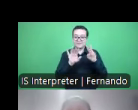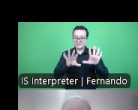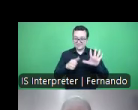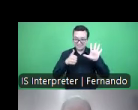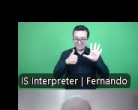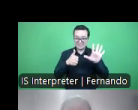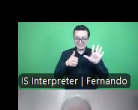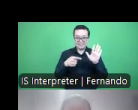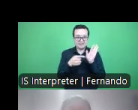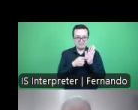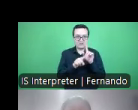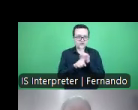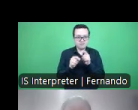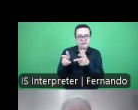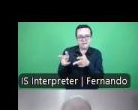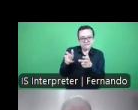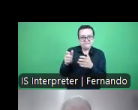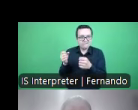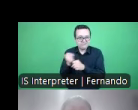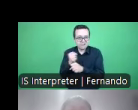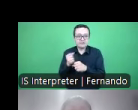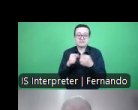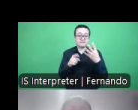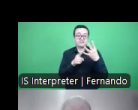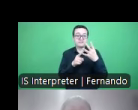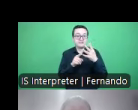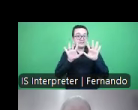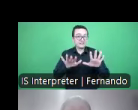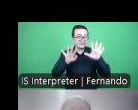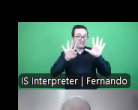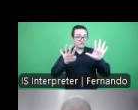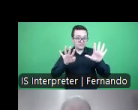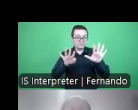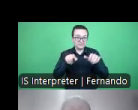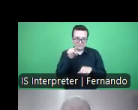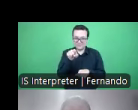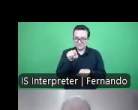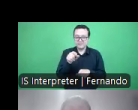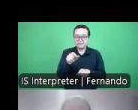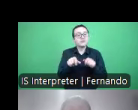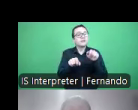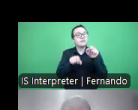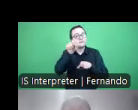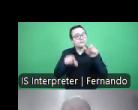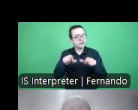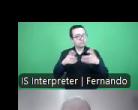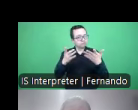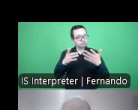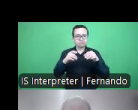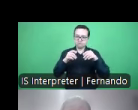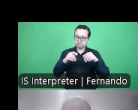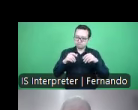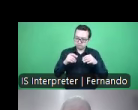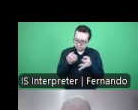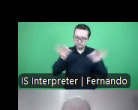care mental institution, institutions, in the di social mana care mental terdapat banyak institutions, penyiksaan, in which bentuk-bentuk that we saw a penyiksaan. lot of Kemudian tortures,